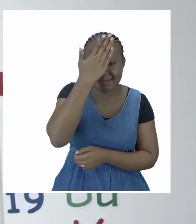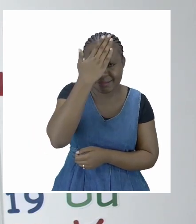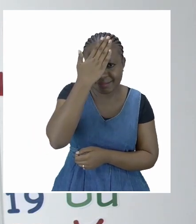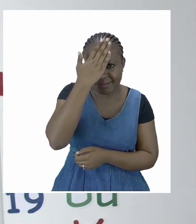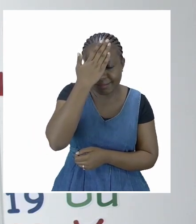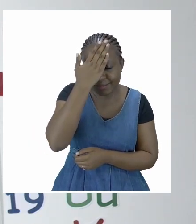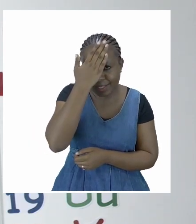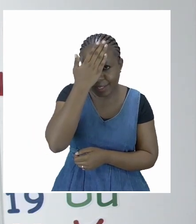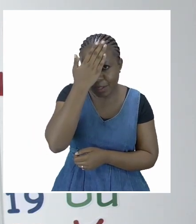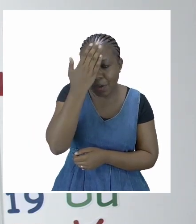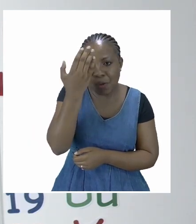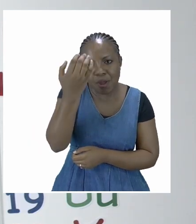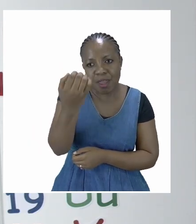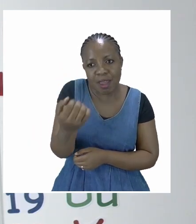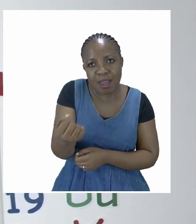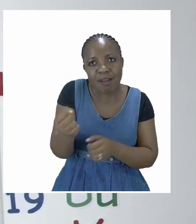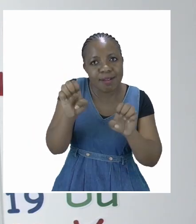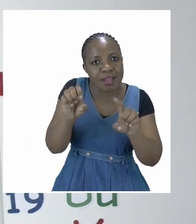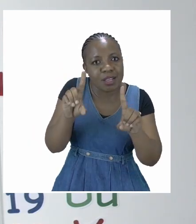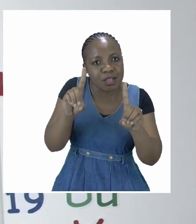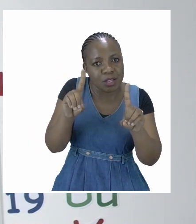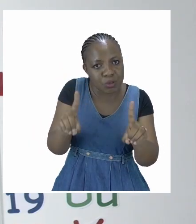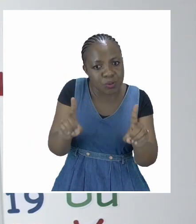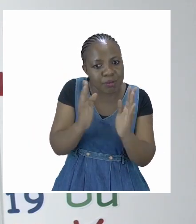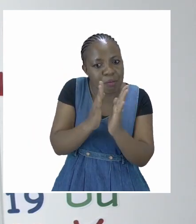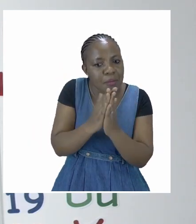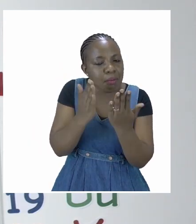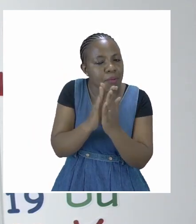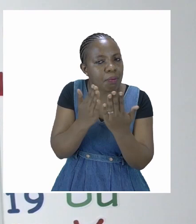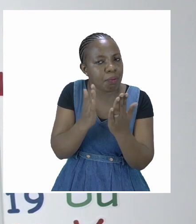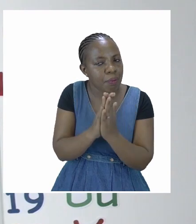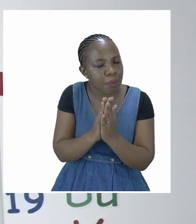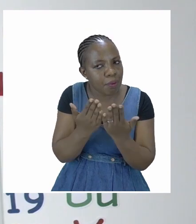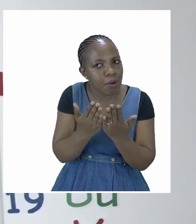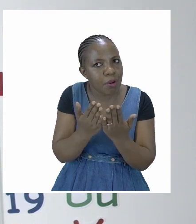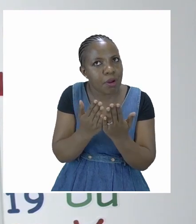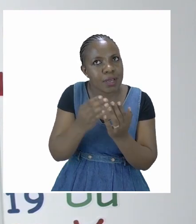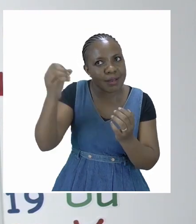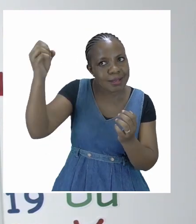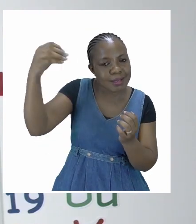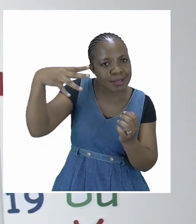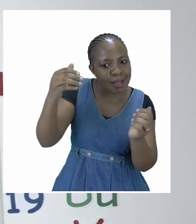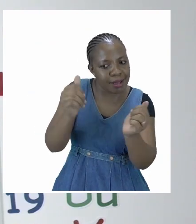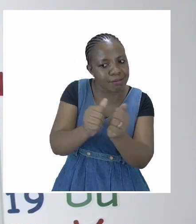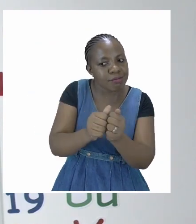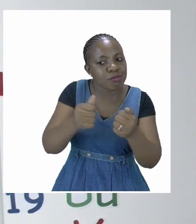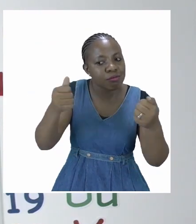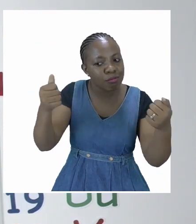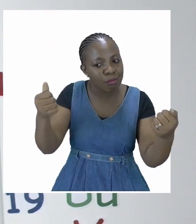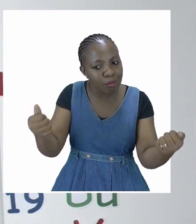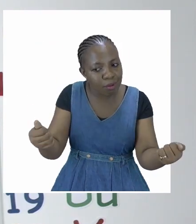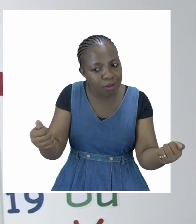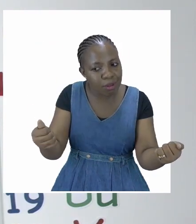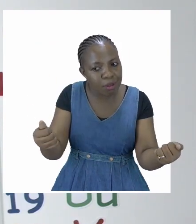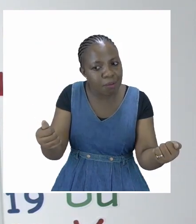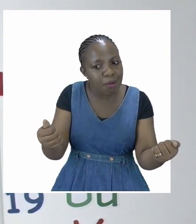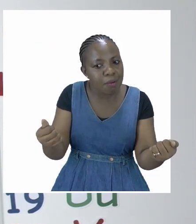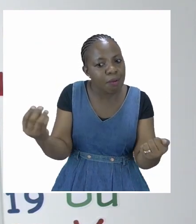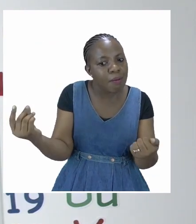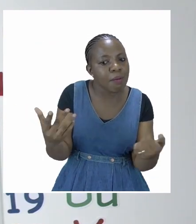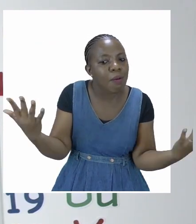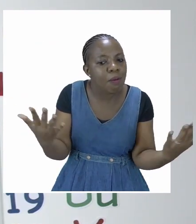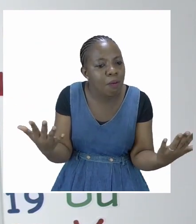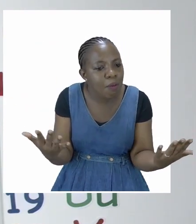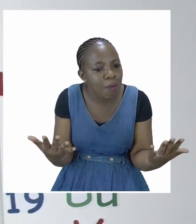booklet in our daily newspaper, street sales, or at your school every Monday